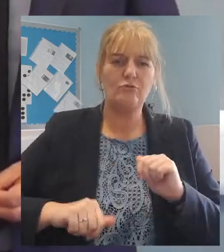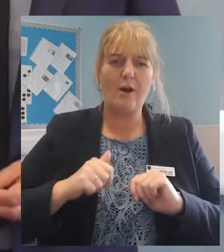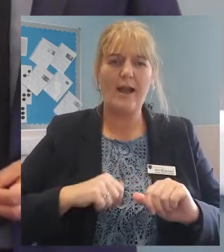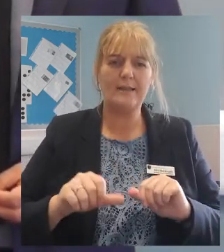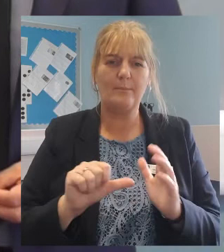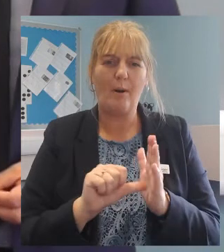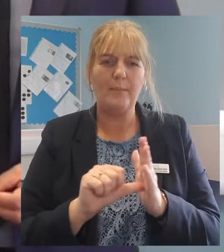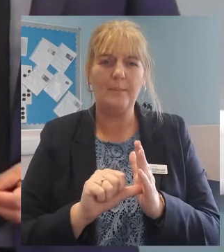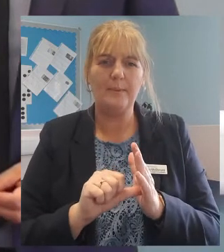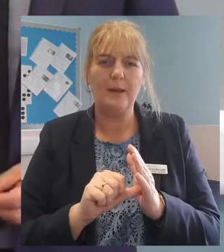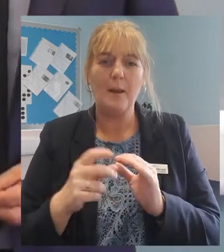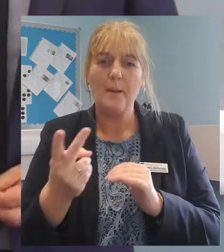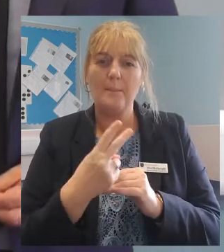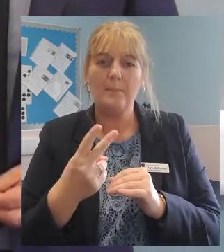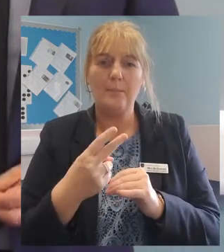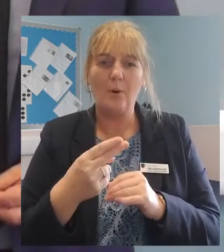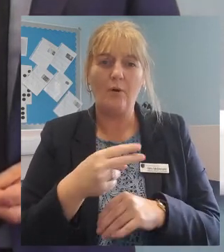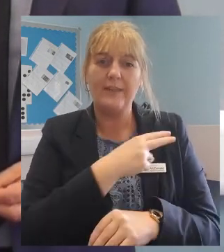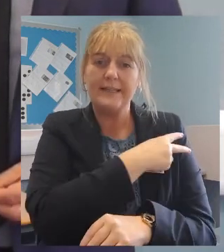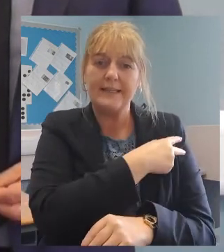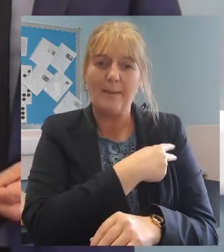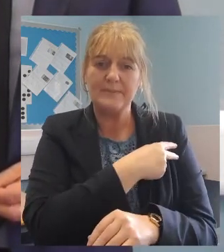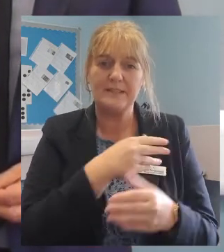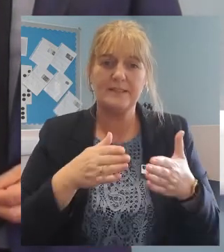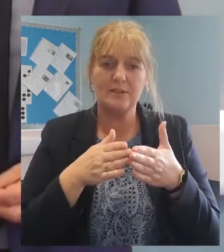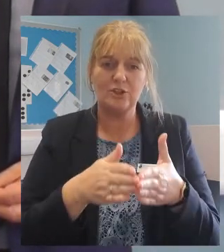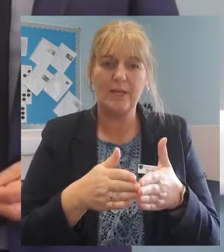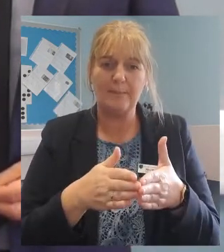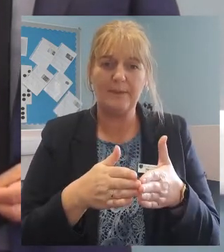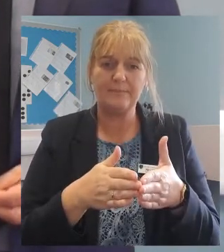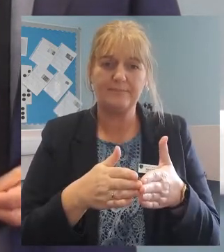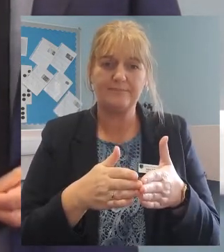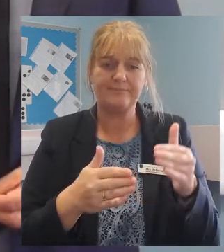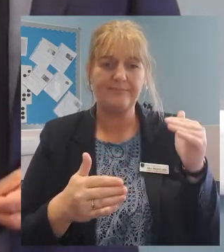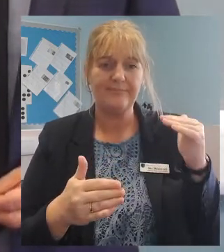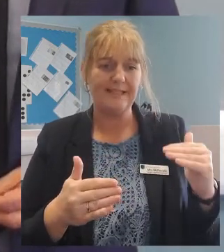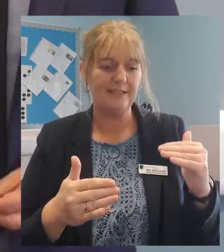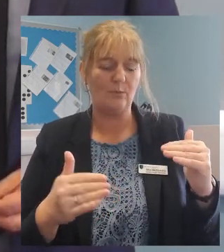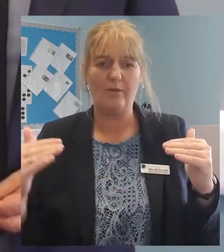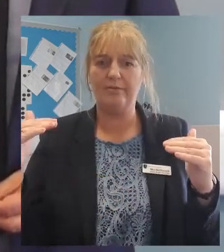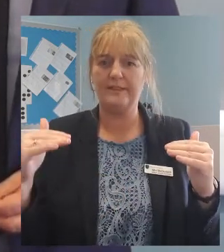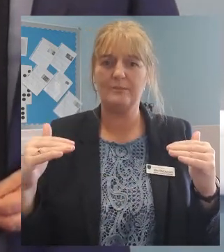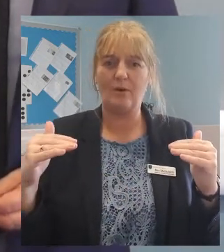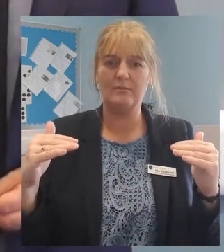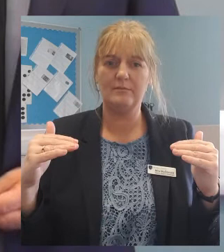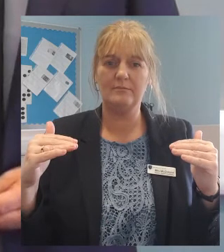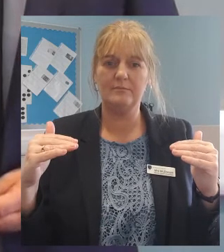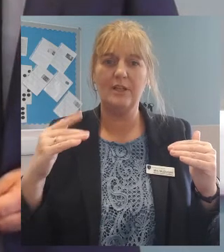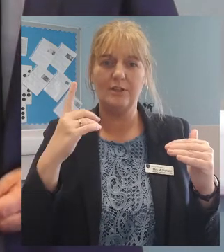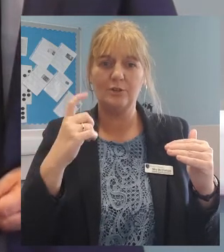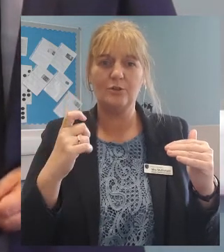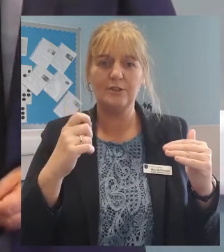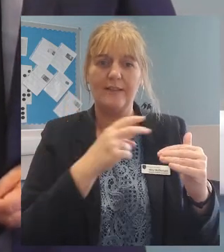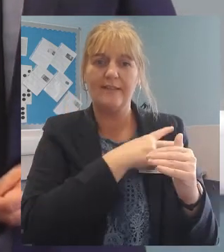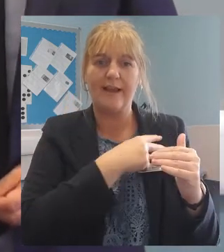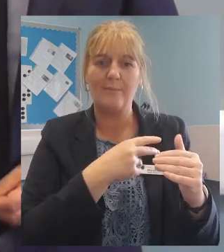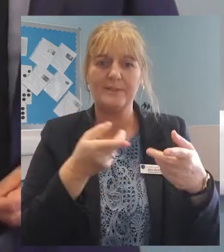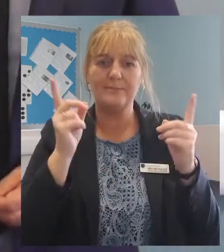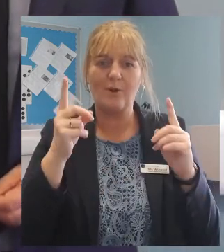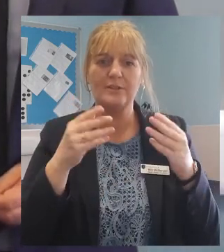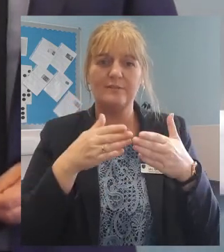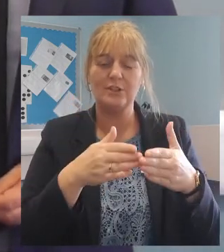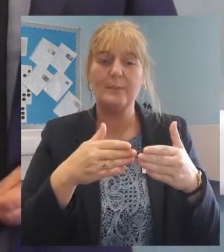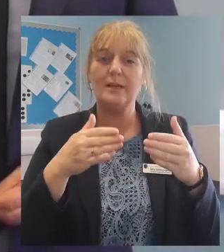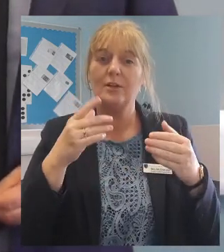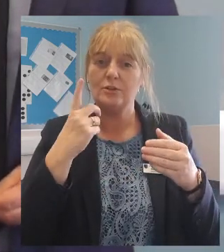could have steered clear of each other. They were aware of one another's ship nearby, but neither captain wanted to give